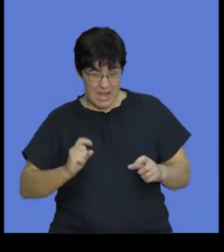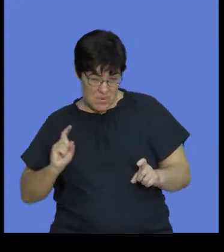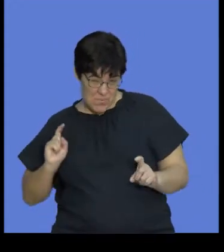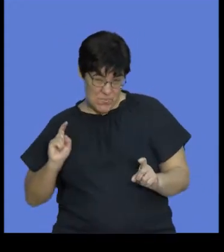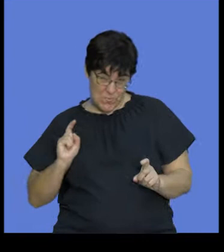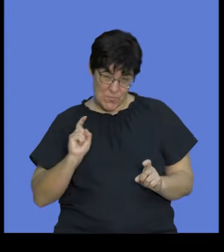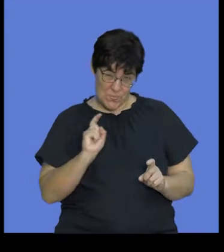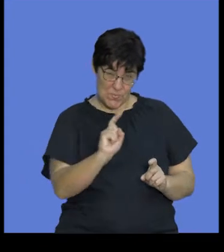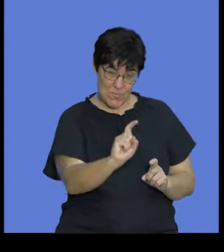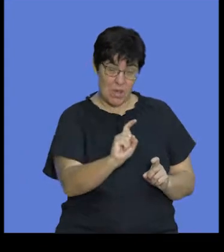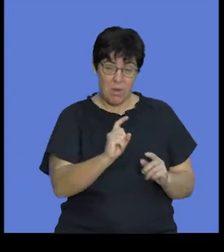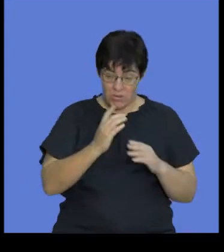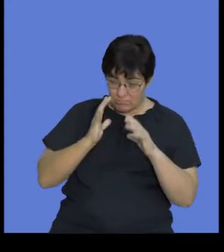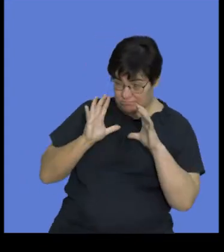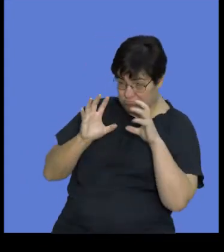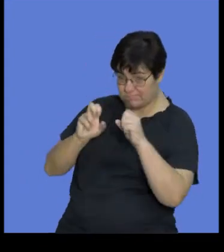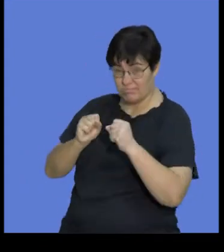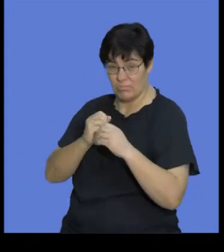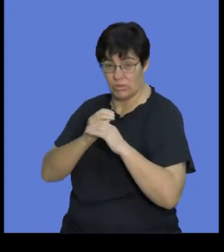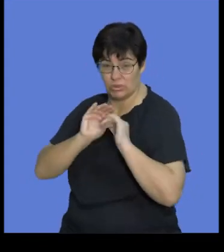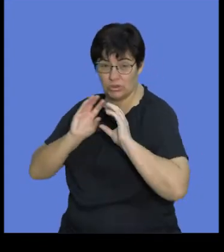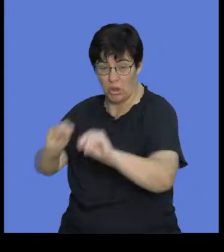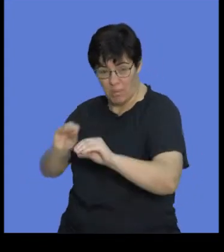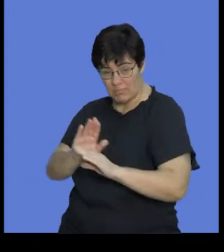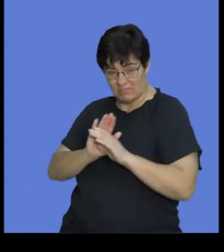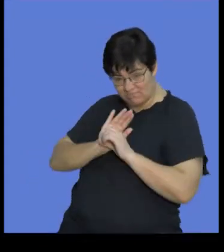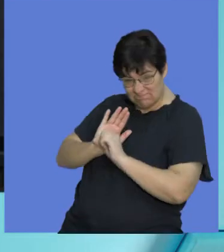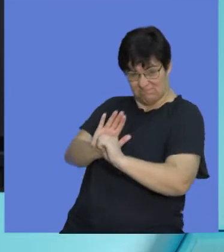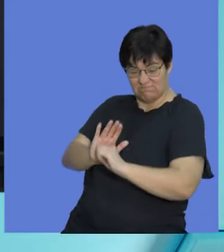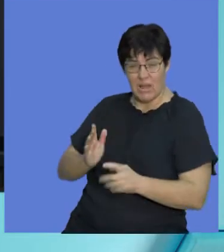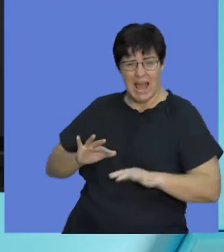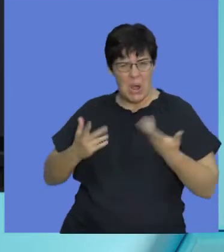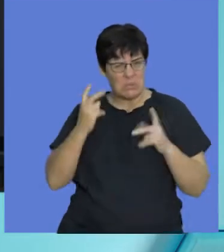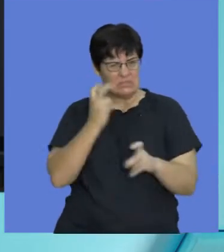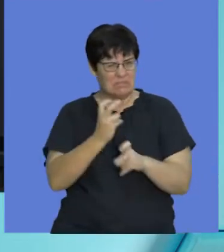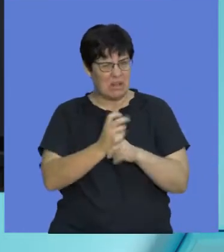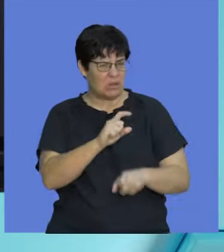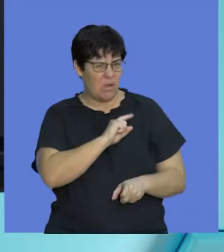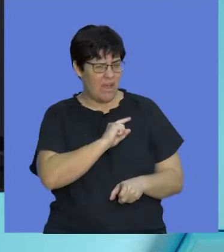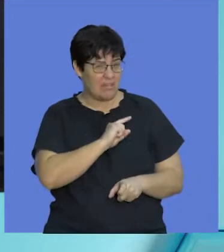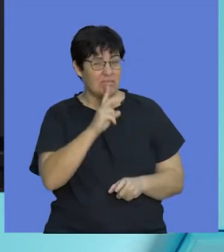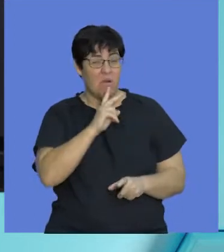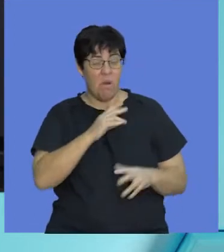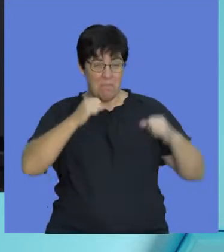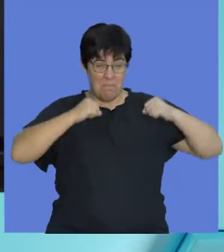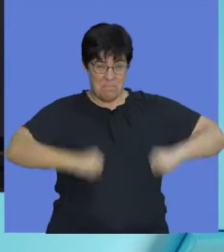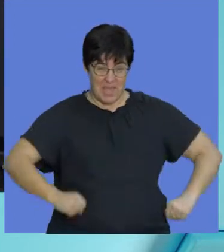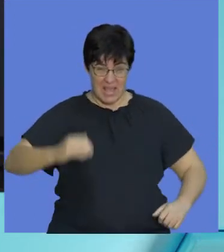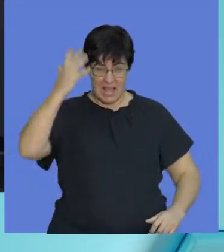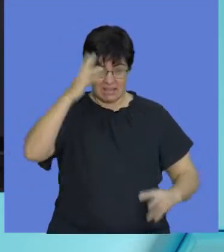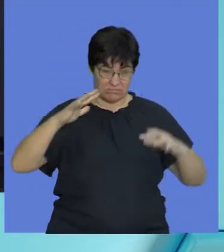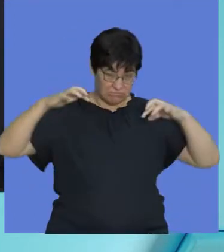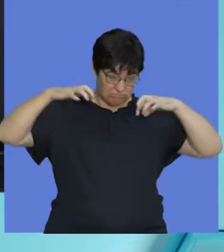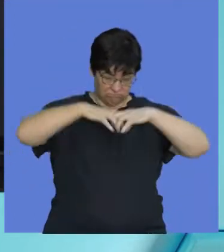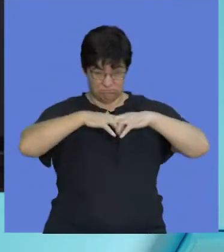they are running? Now, if you've ever watched a little bit of rugby, you'll know especially the big guys, like the ones who are in the lock